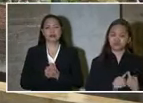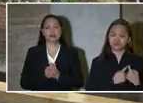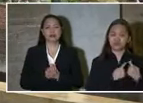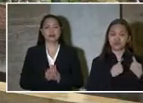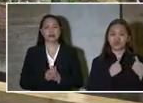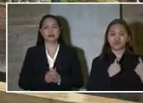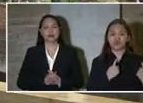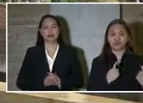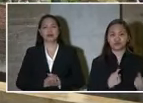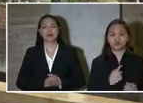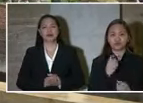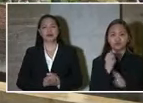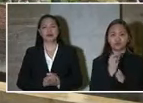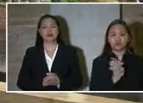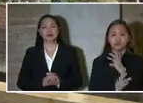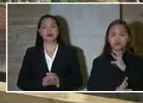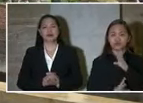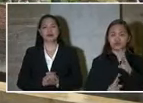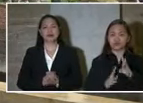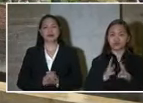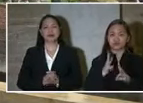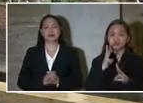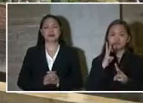kasalanan ng mundo,